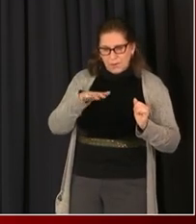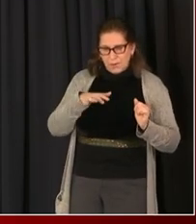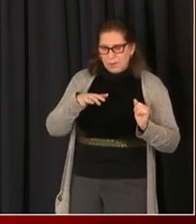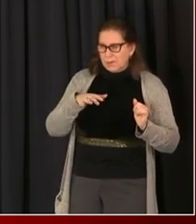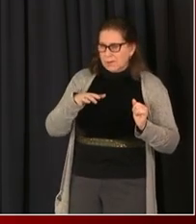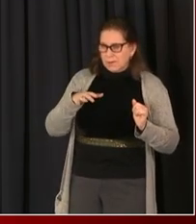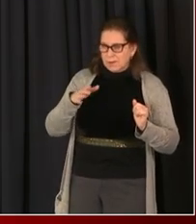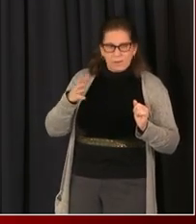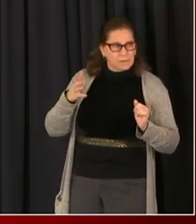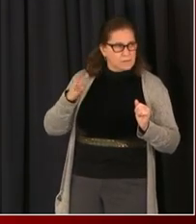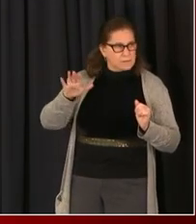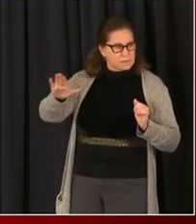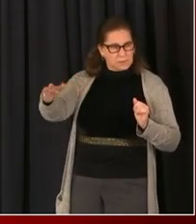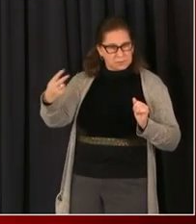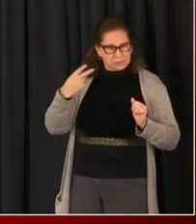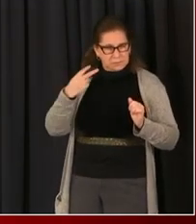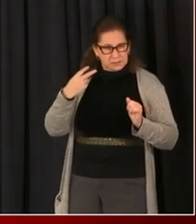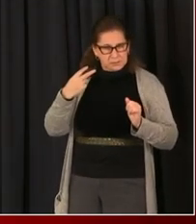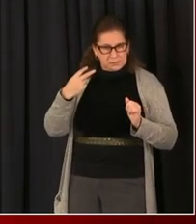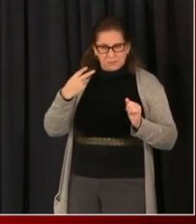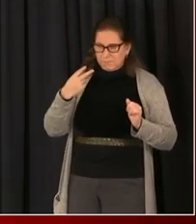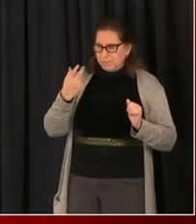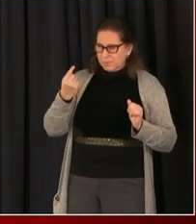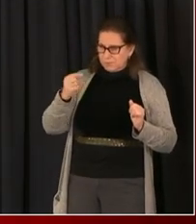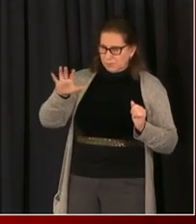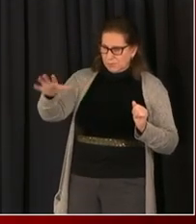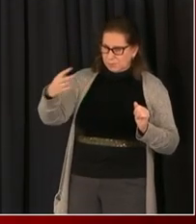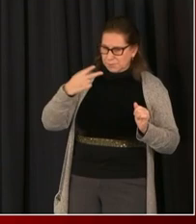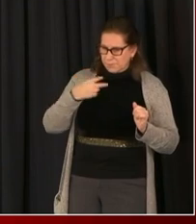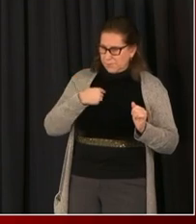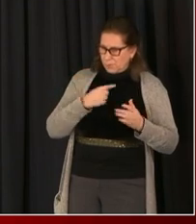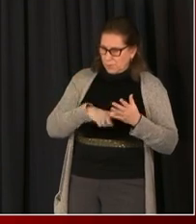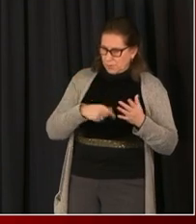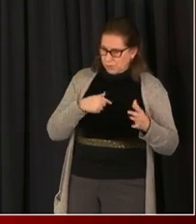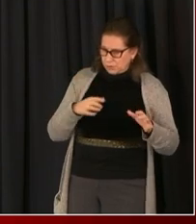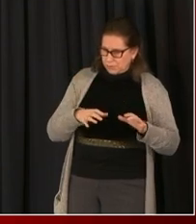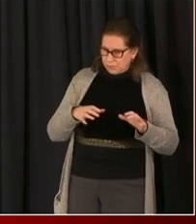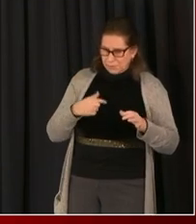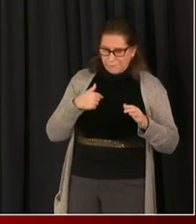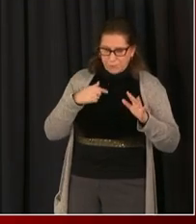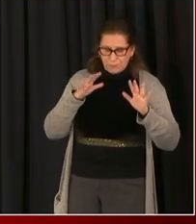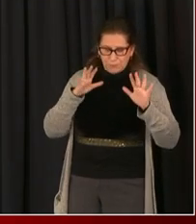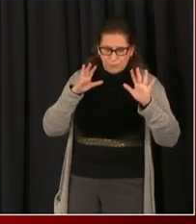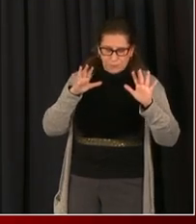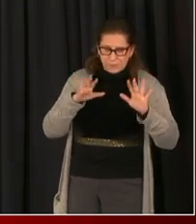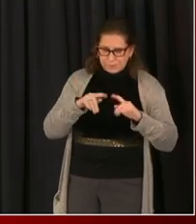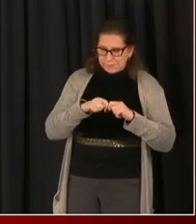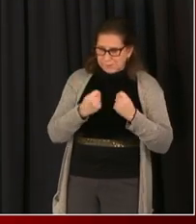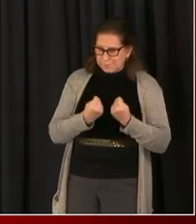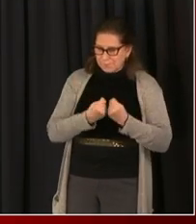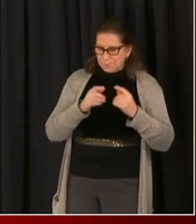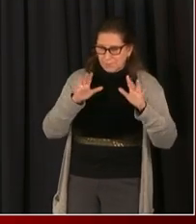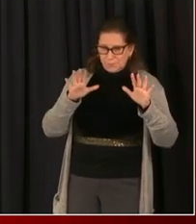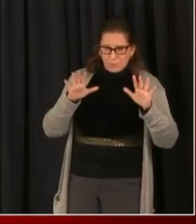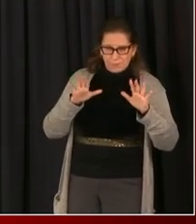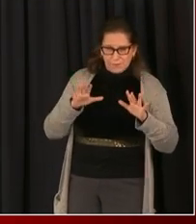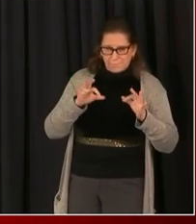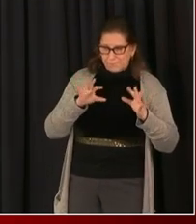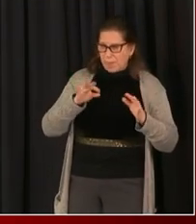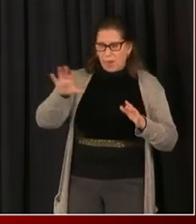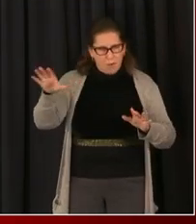of how DC has done compared to the rest of jurisdictions? Well, you Because heard, I get great I feedback. think DC has done a good job, but the point